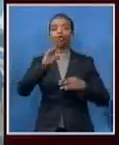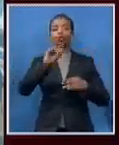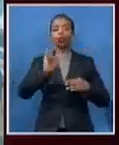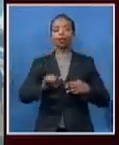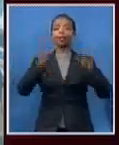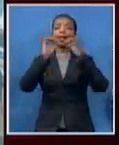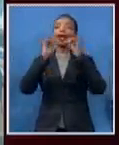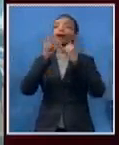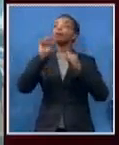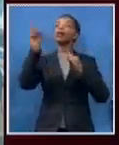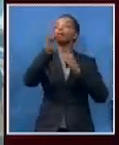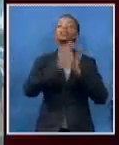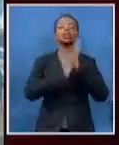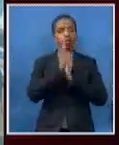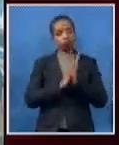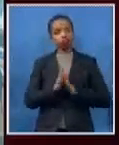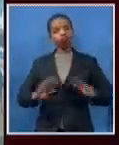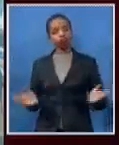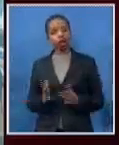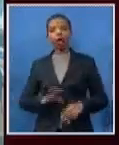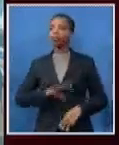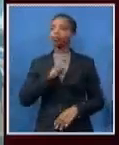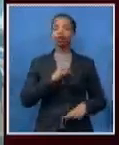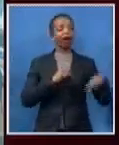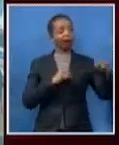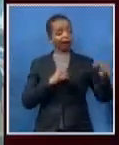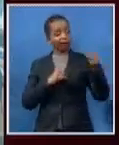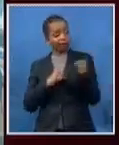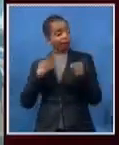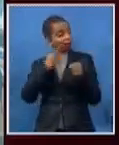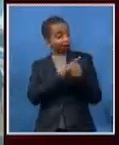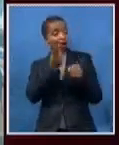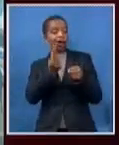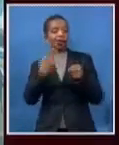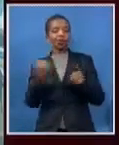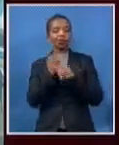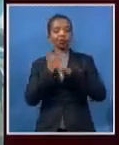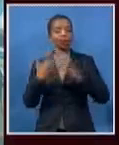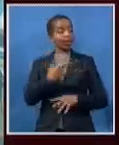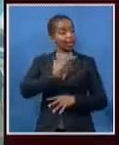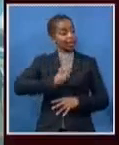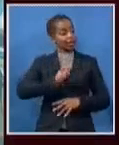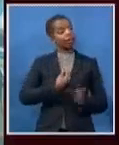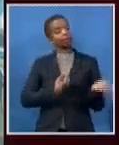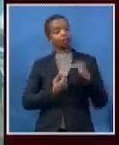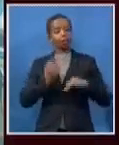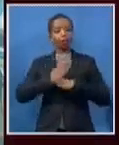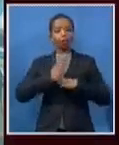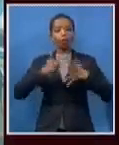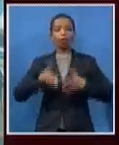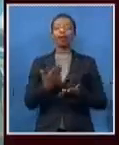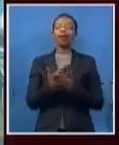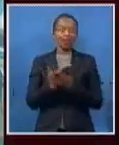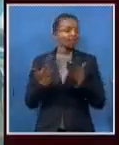inexperienced new workers, mainly young people. And then in addition, we're saying let's experiment as quickly